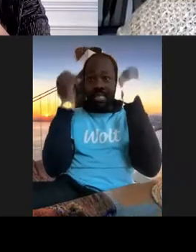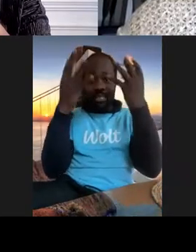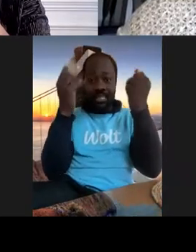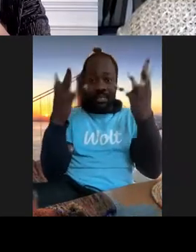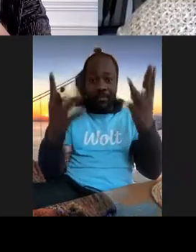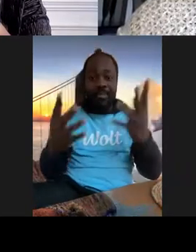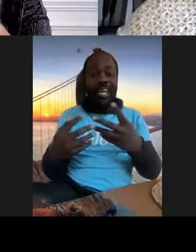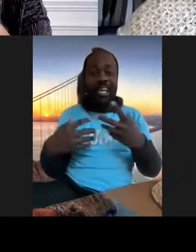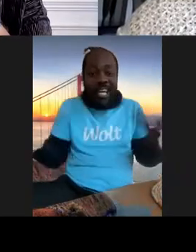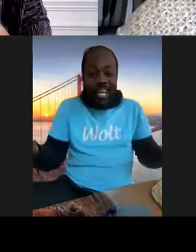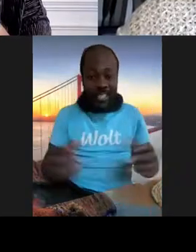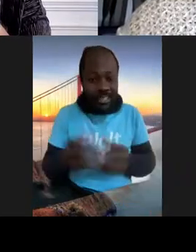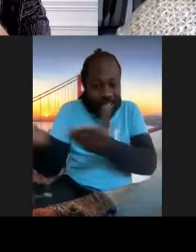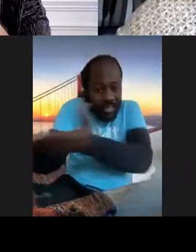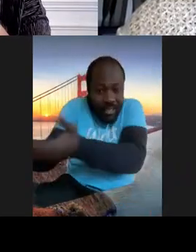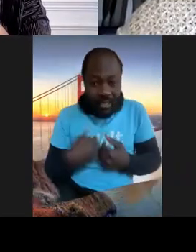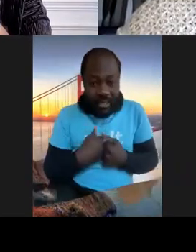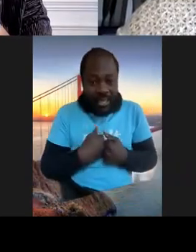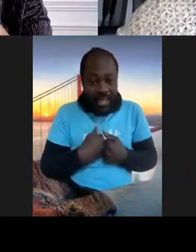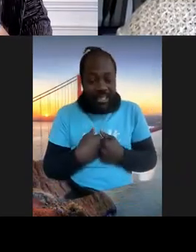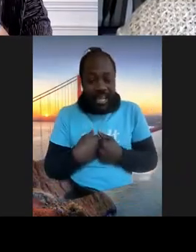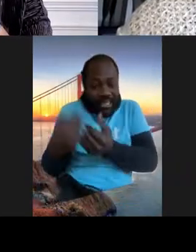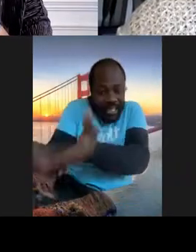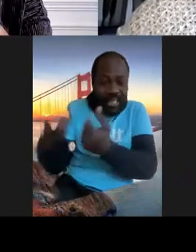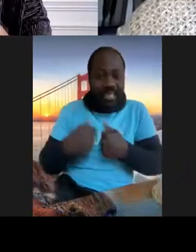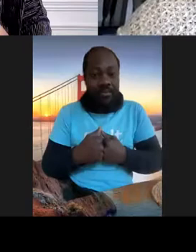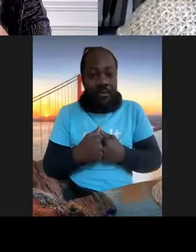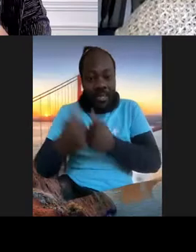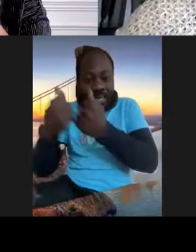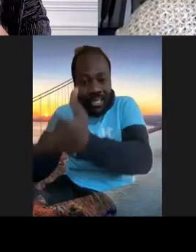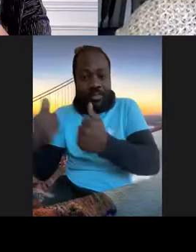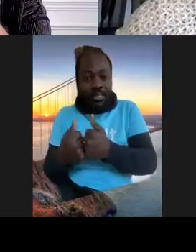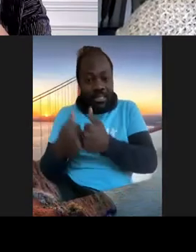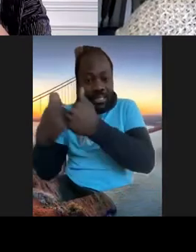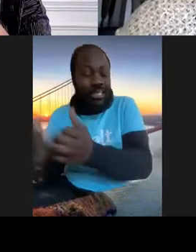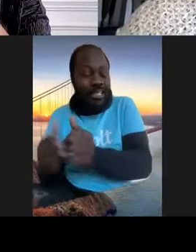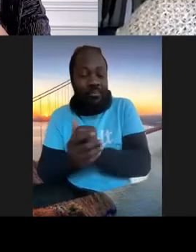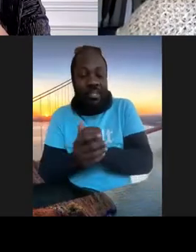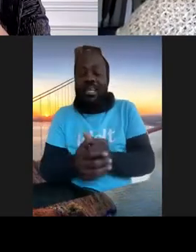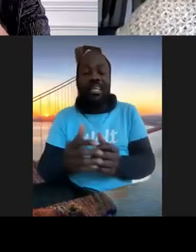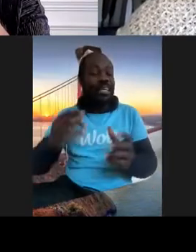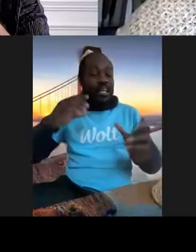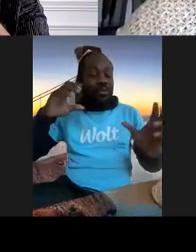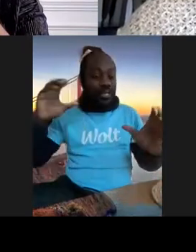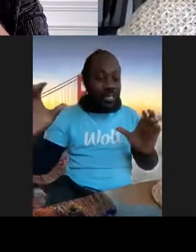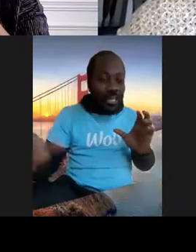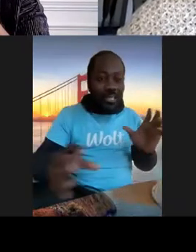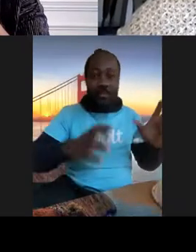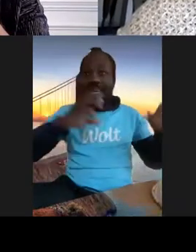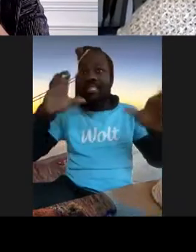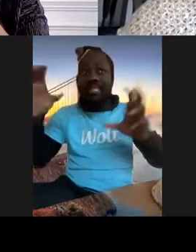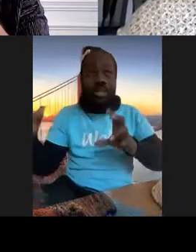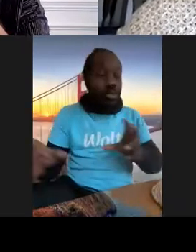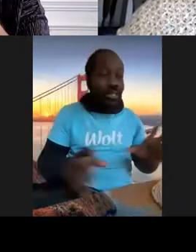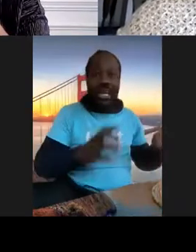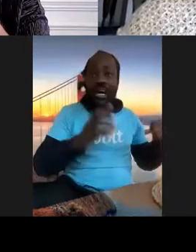do this, then yes, he can sign. He can sign for me. He can do this. He can interpret. Then you see the kid